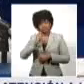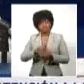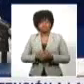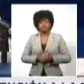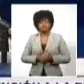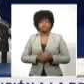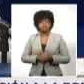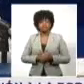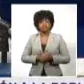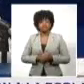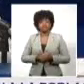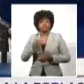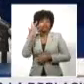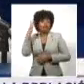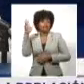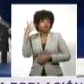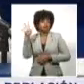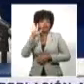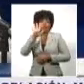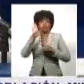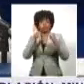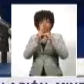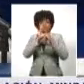obstruct the control